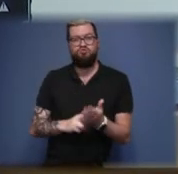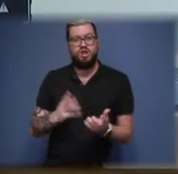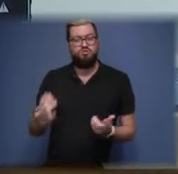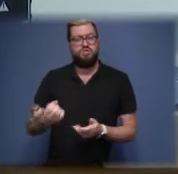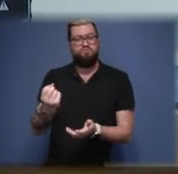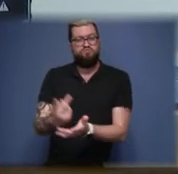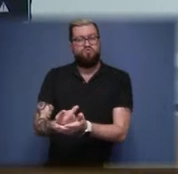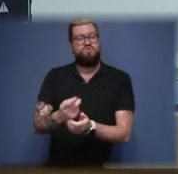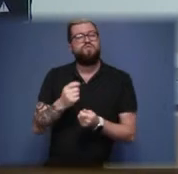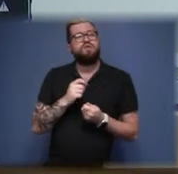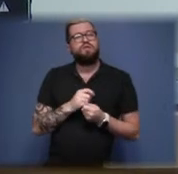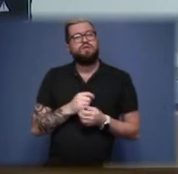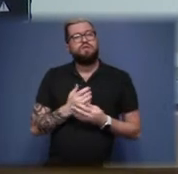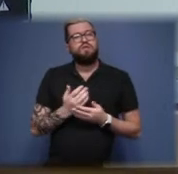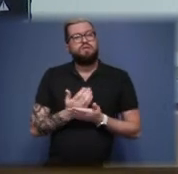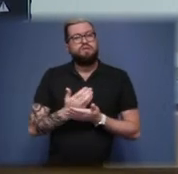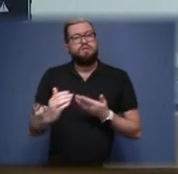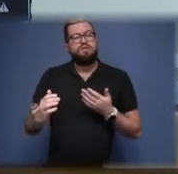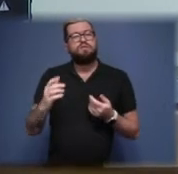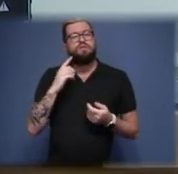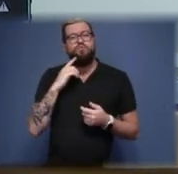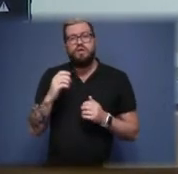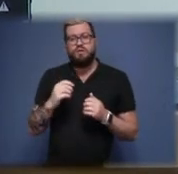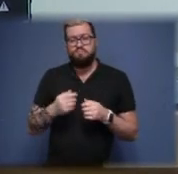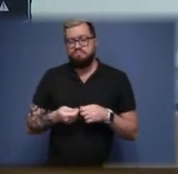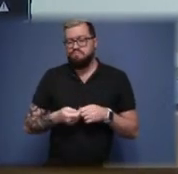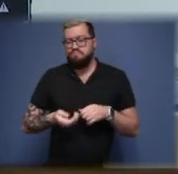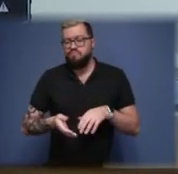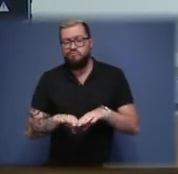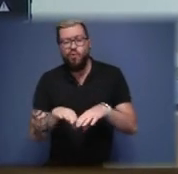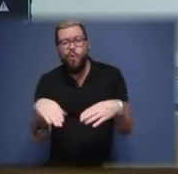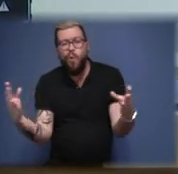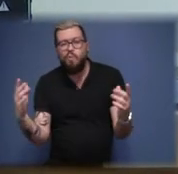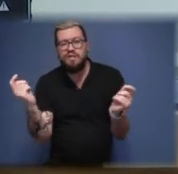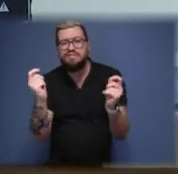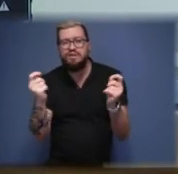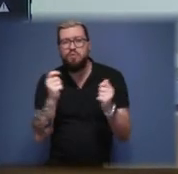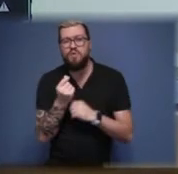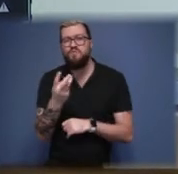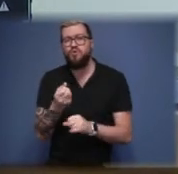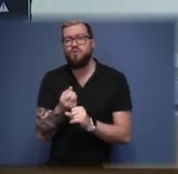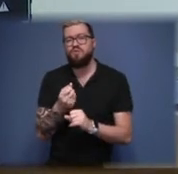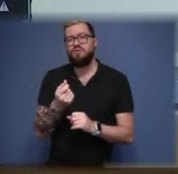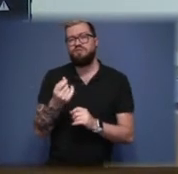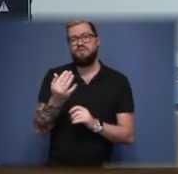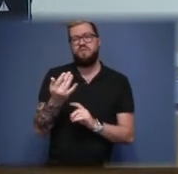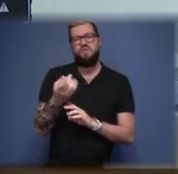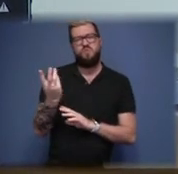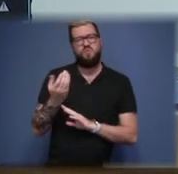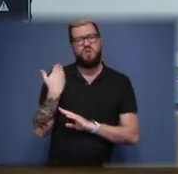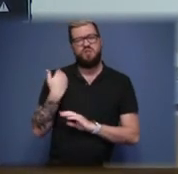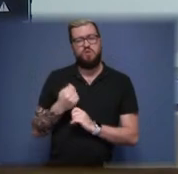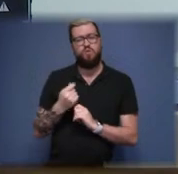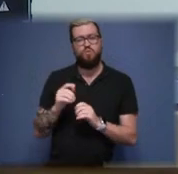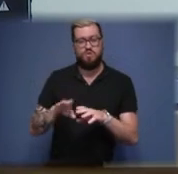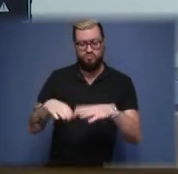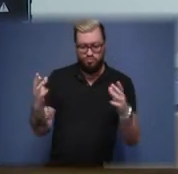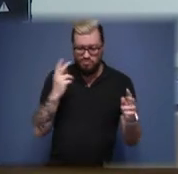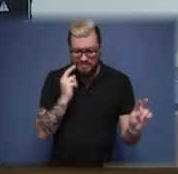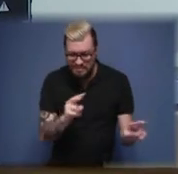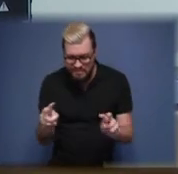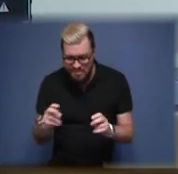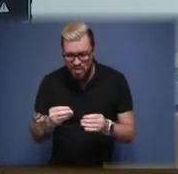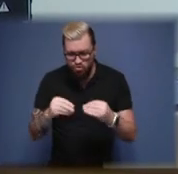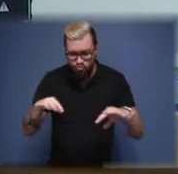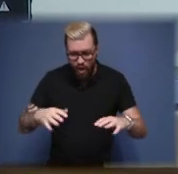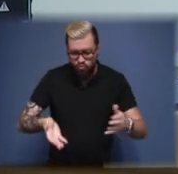bit of a breaking ground ceremony several months ago, so looking forward to the act going out and seeing that ground actually getting broken up and some work being done.